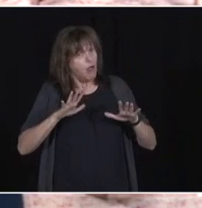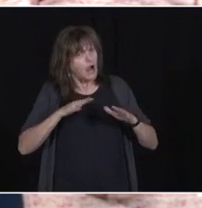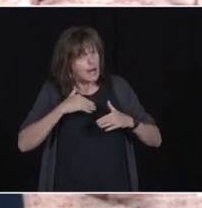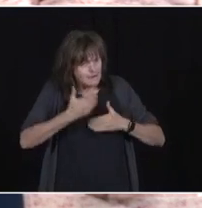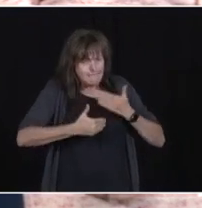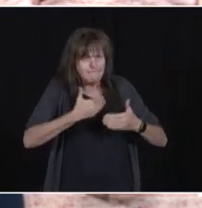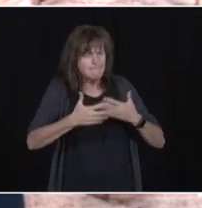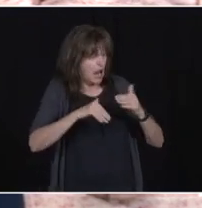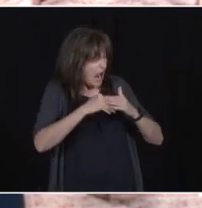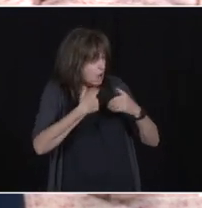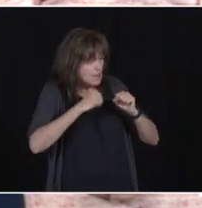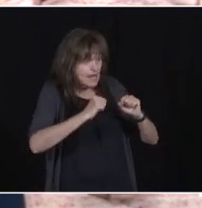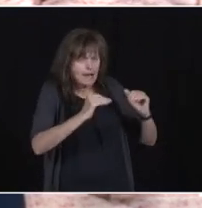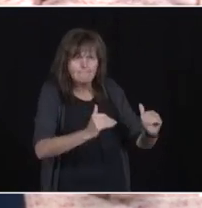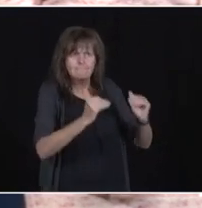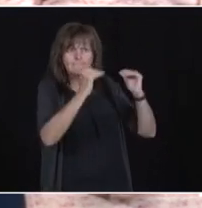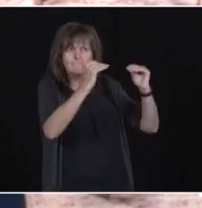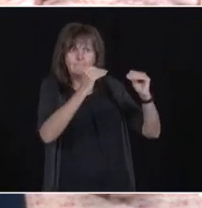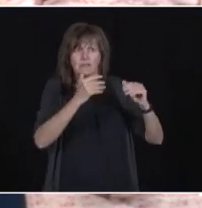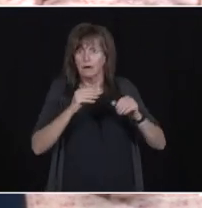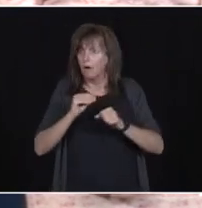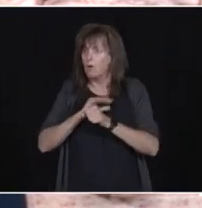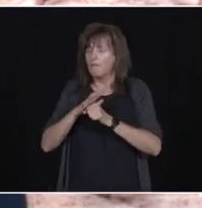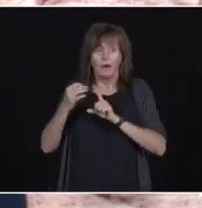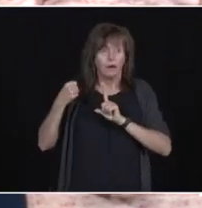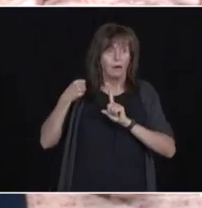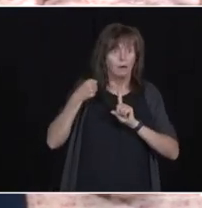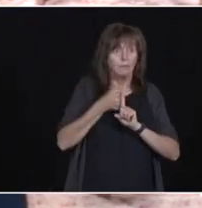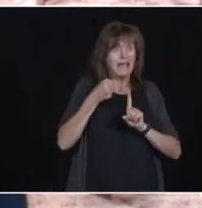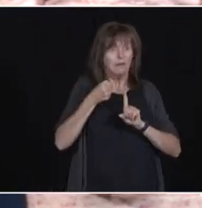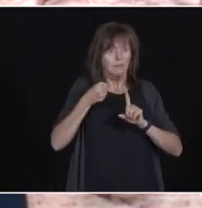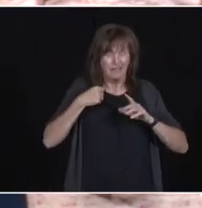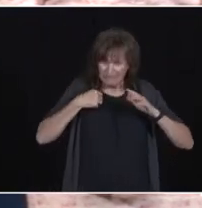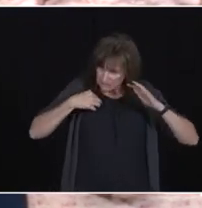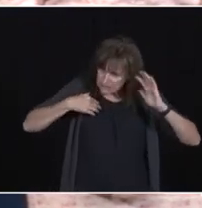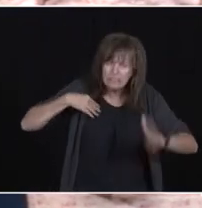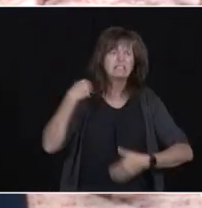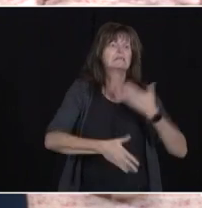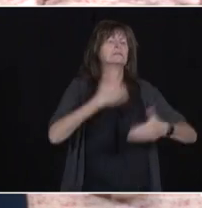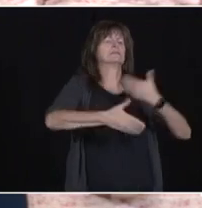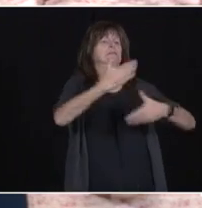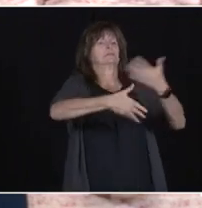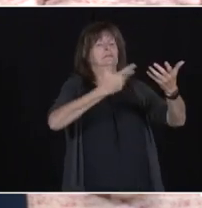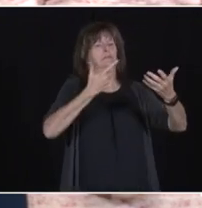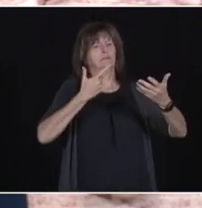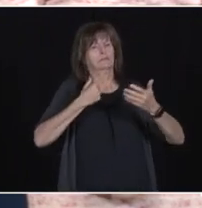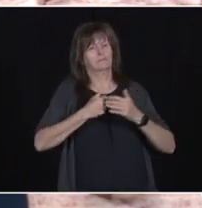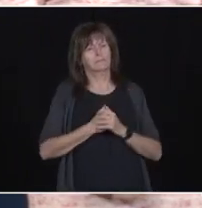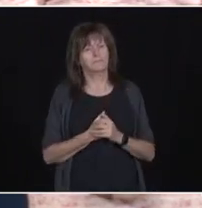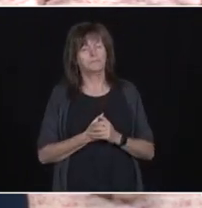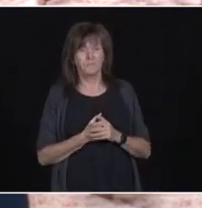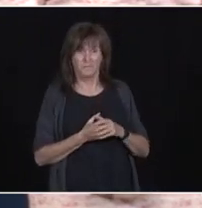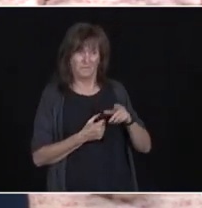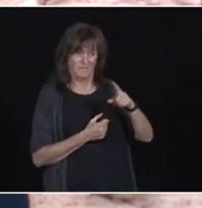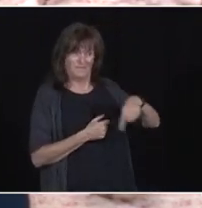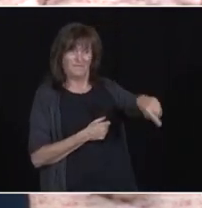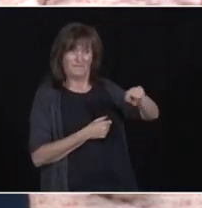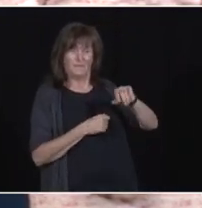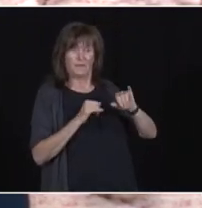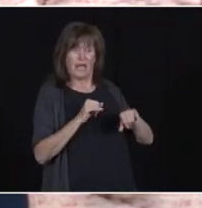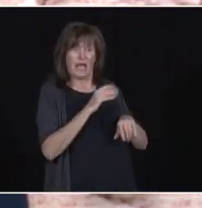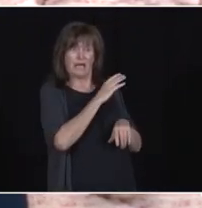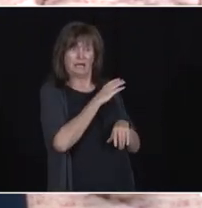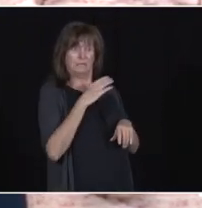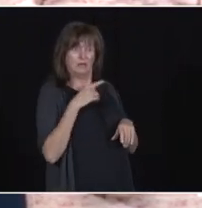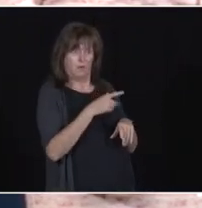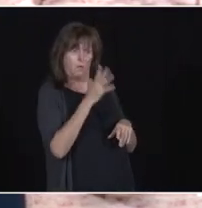we understand the population is aging. The Commission will assist in this process to understand how we